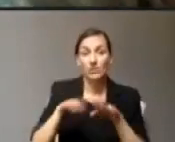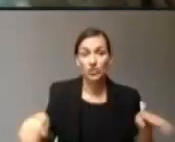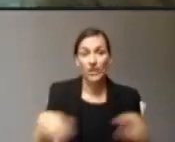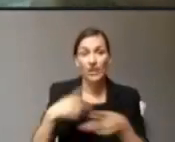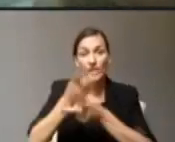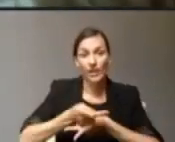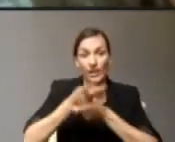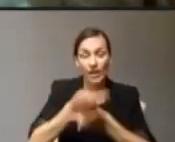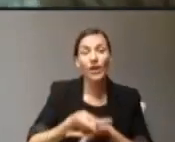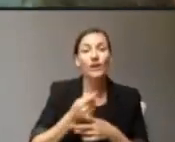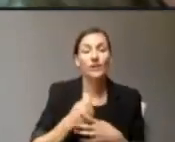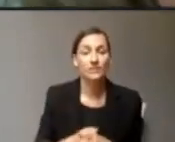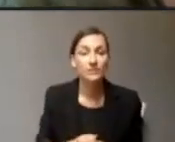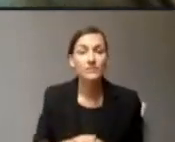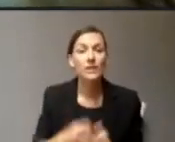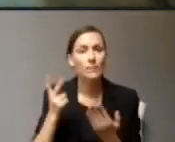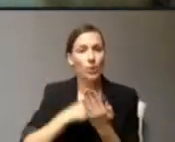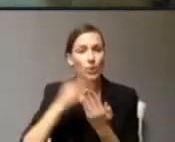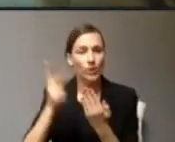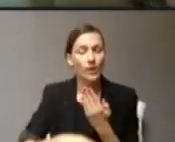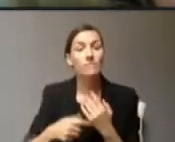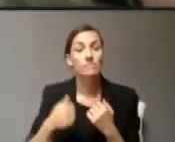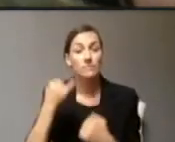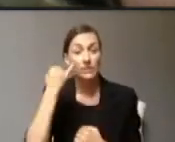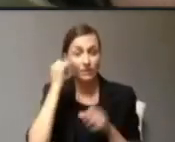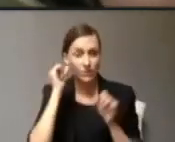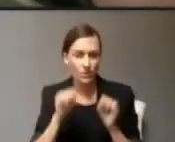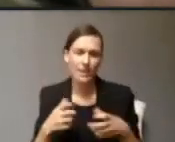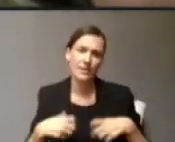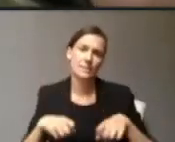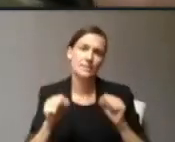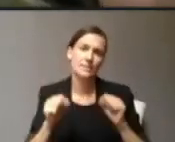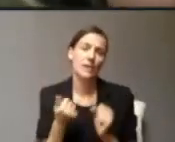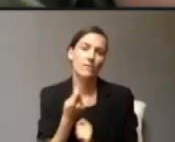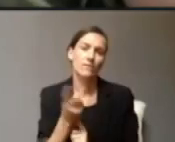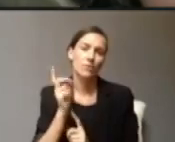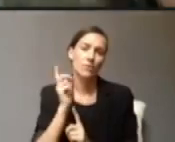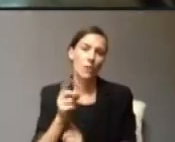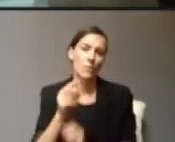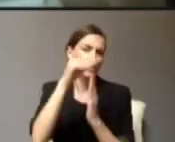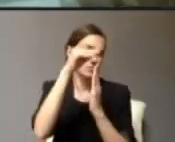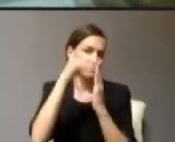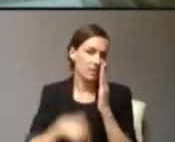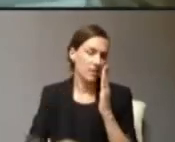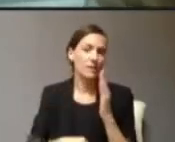programming. So please, if you can, take a few moments to fill that out.